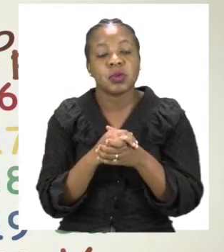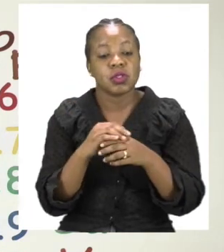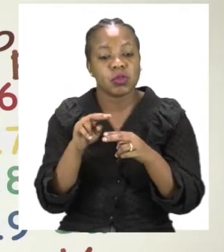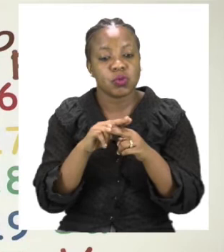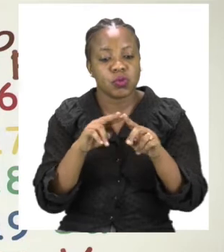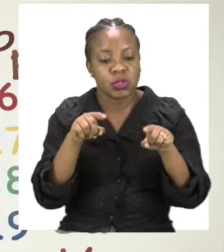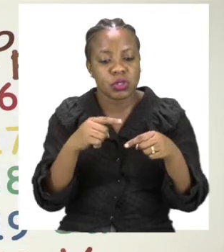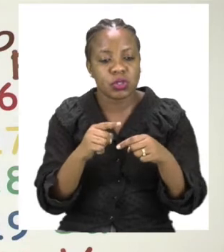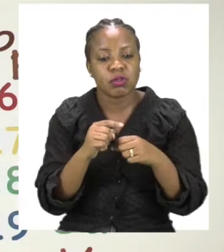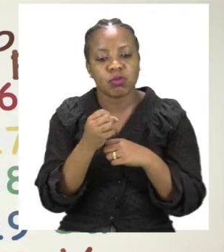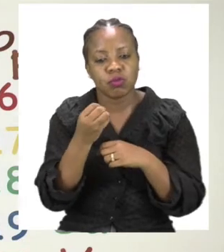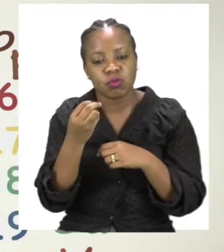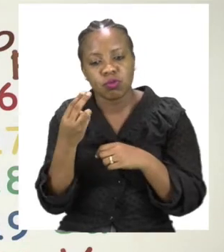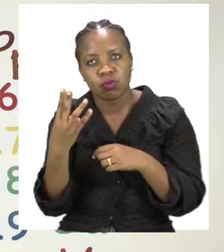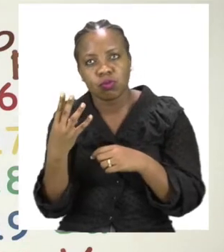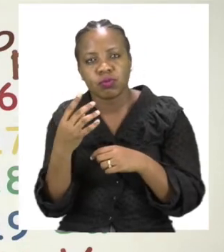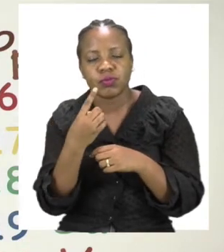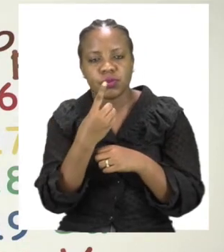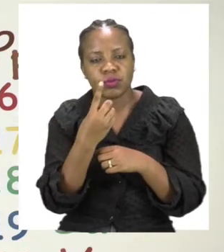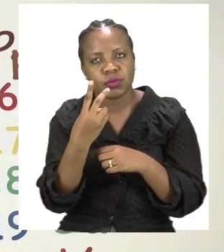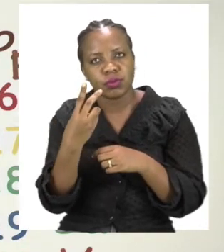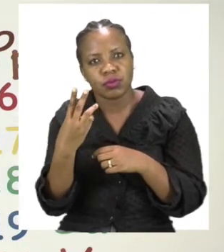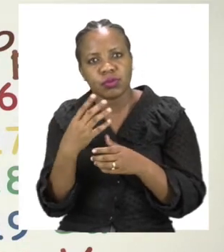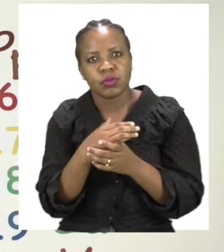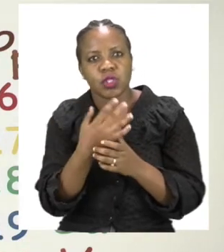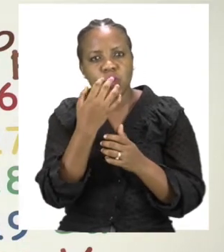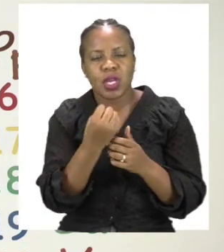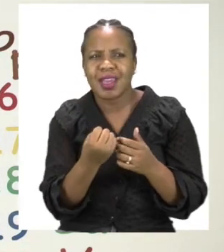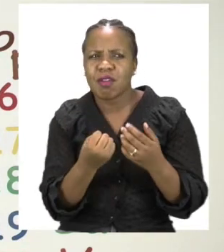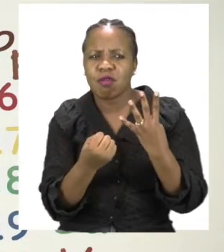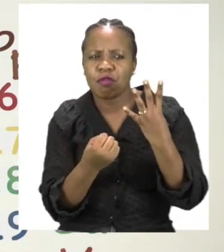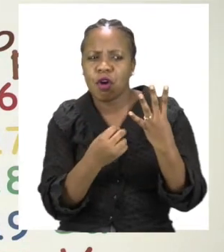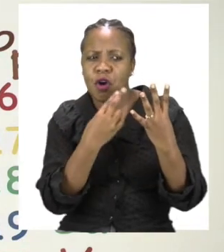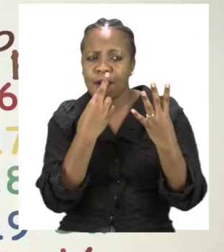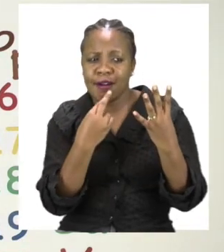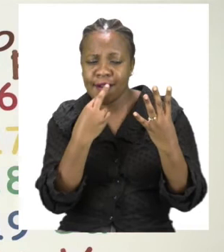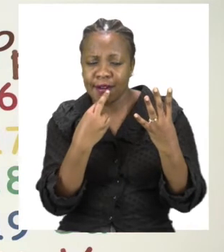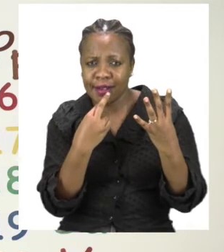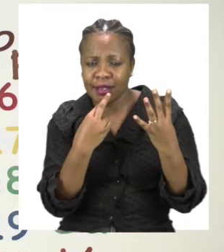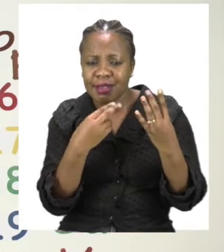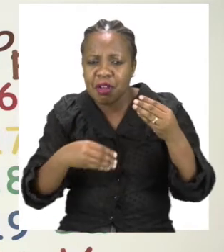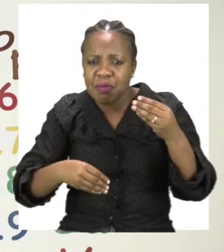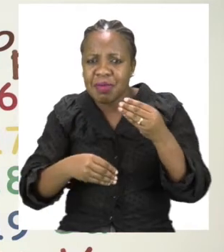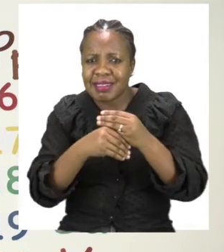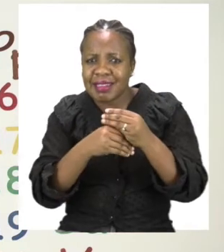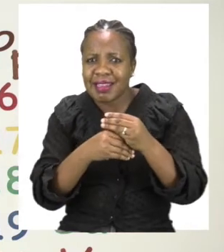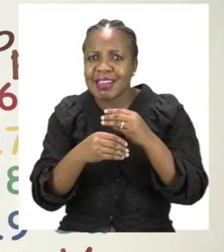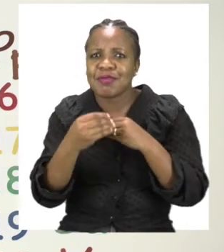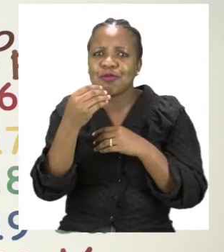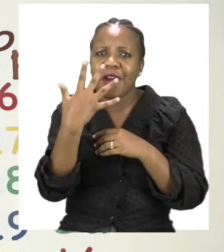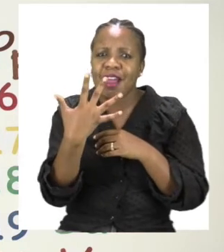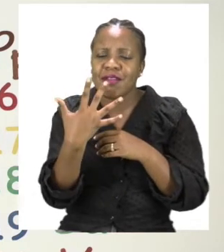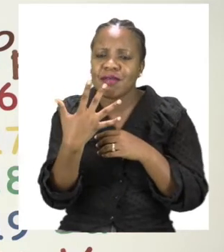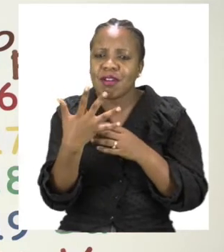have 4 red ones already, and we need to add 5. So let